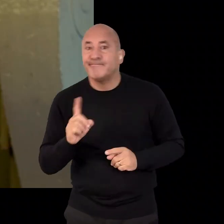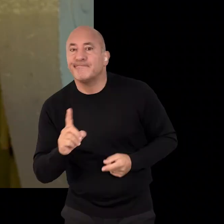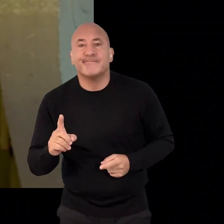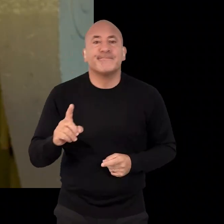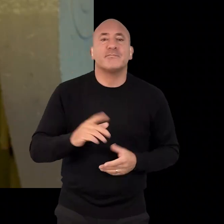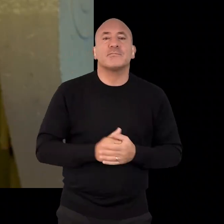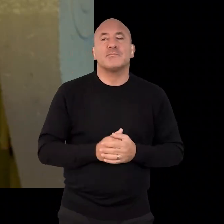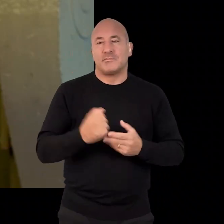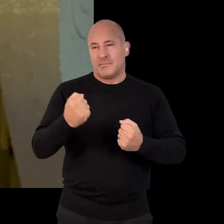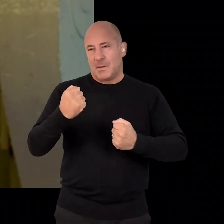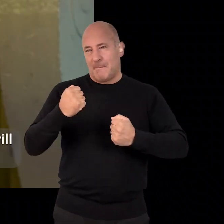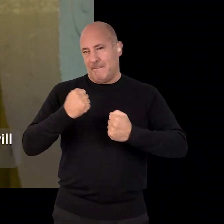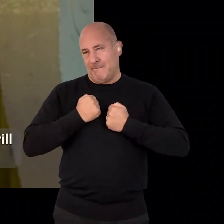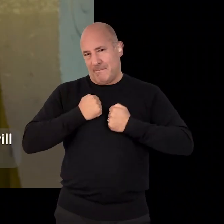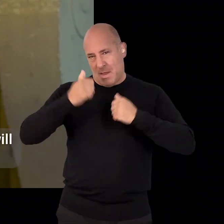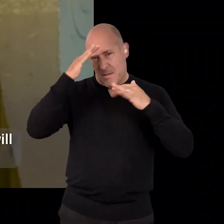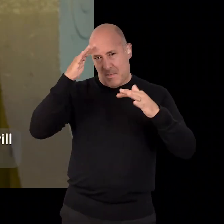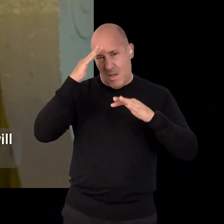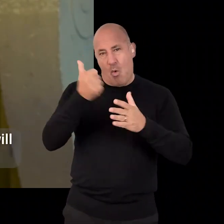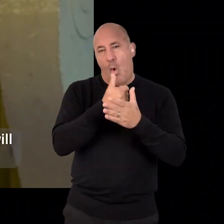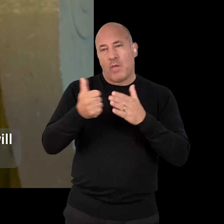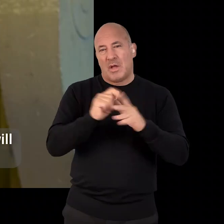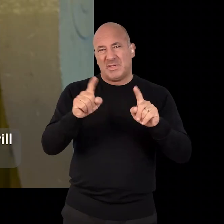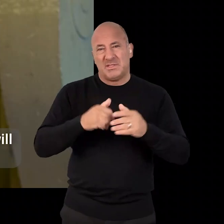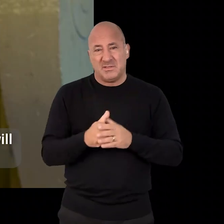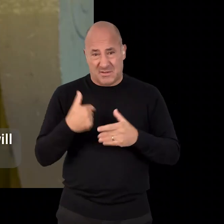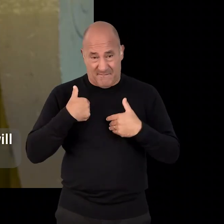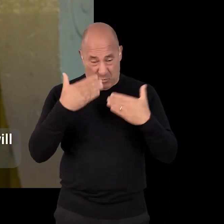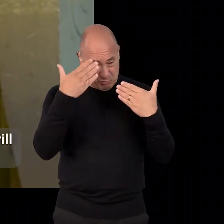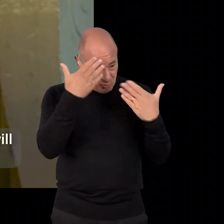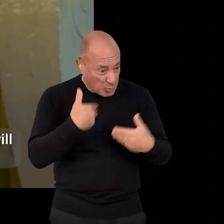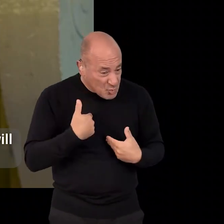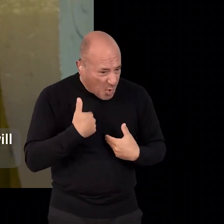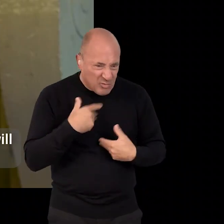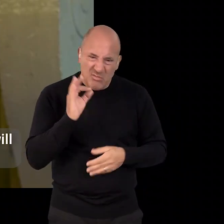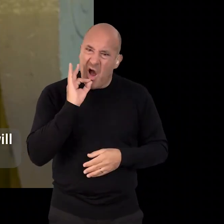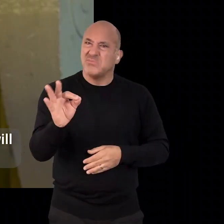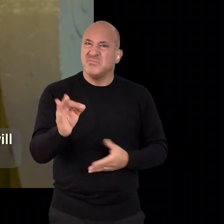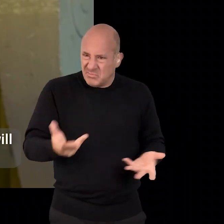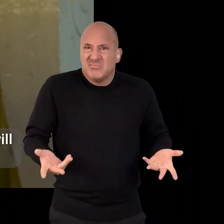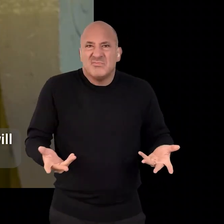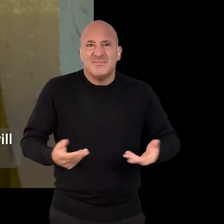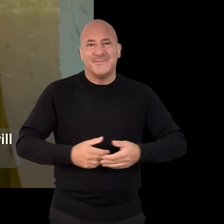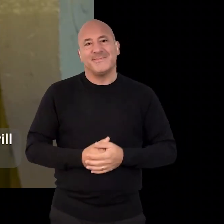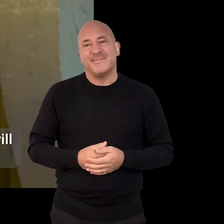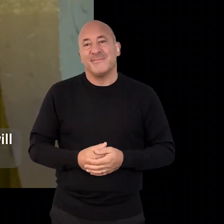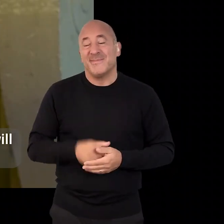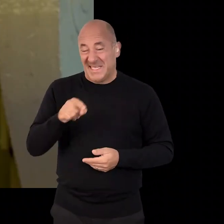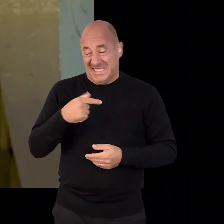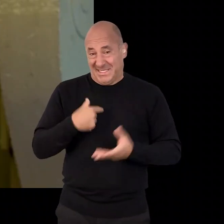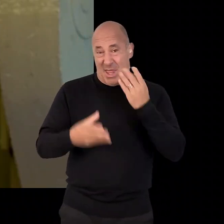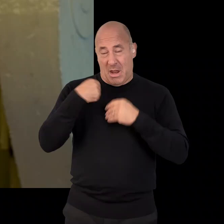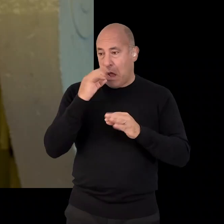prior preconceptions. And my mantra has always been, if I don't know, I will